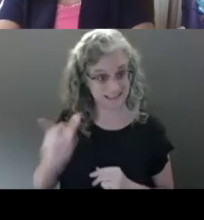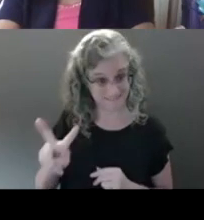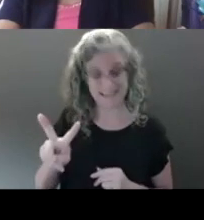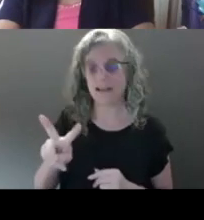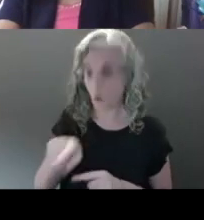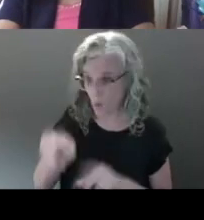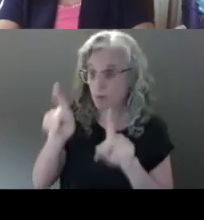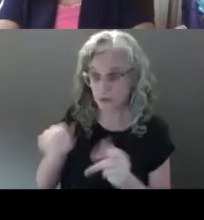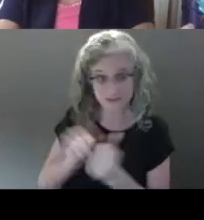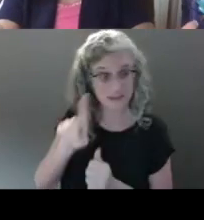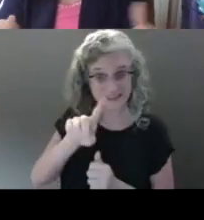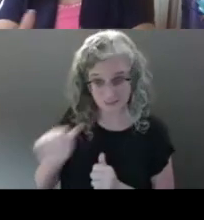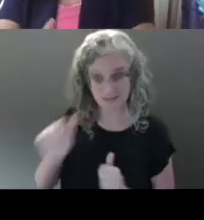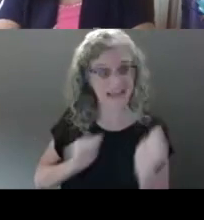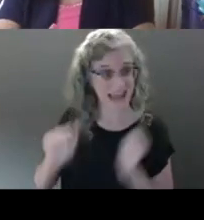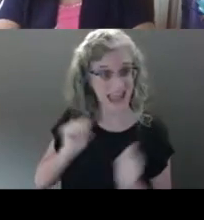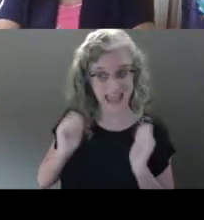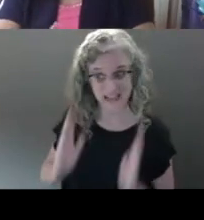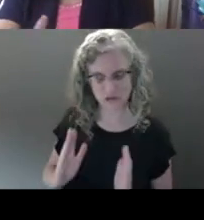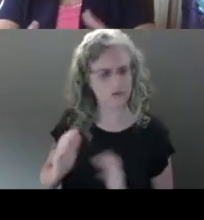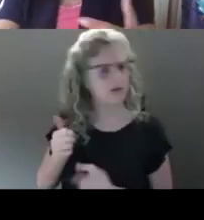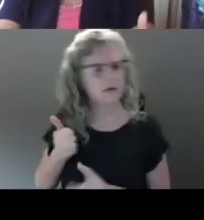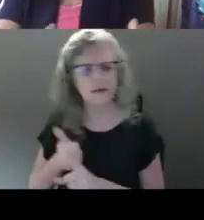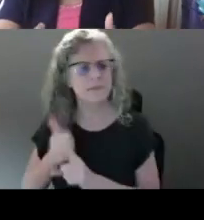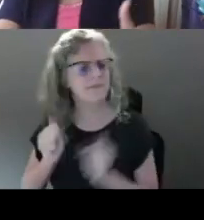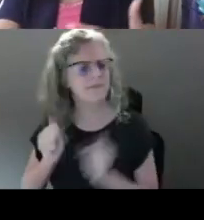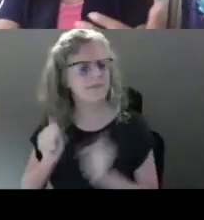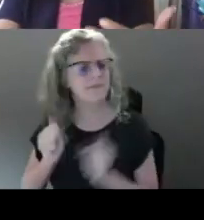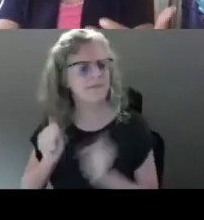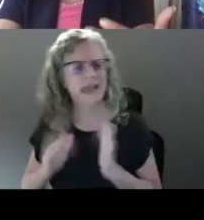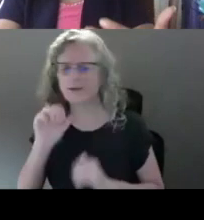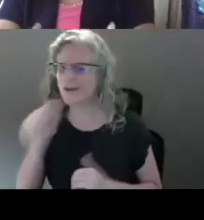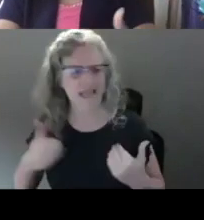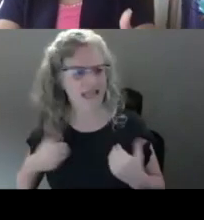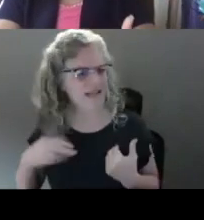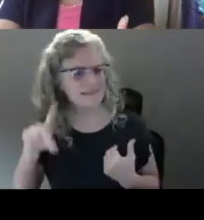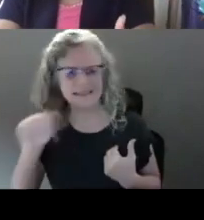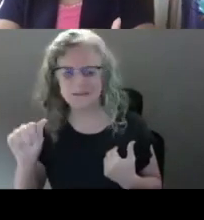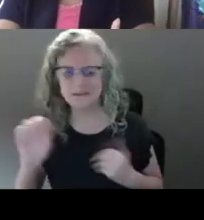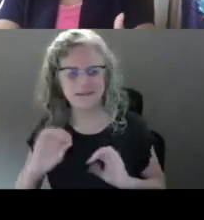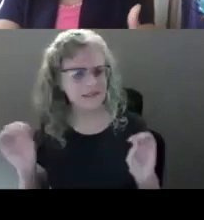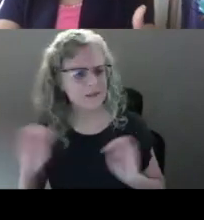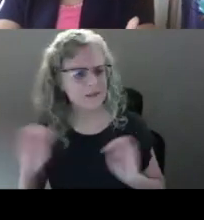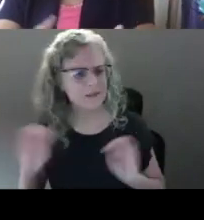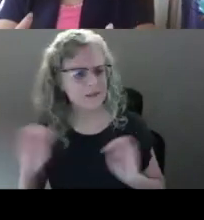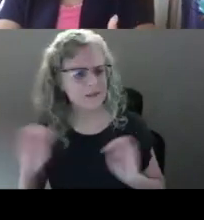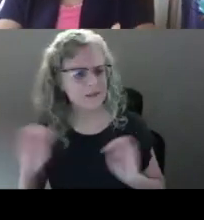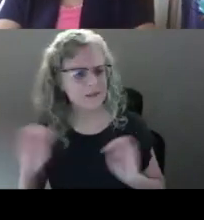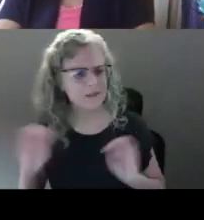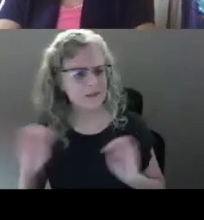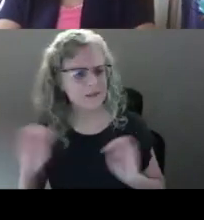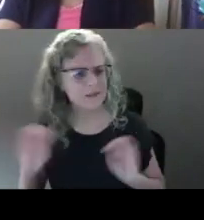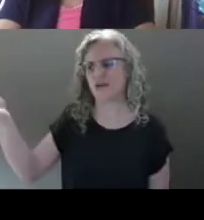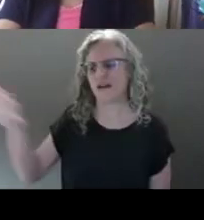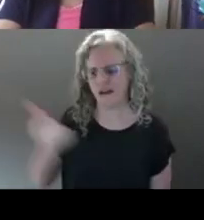really says a lot about how there's still work to be done about the perspective